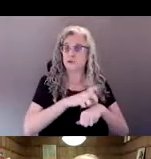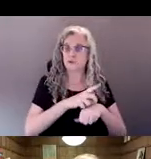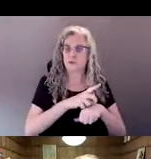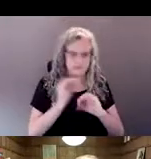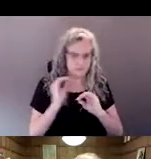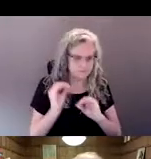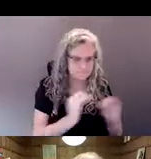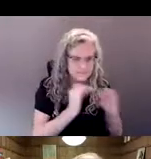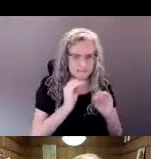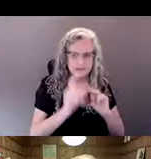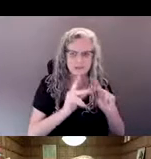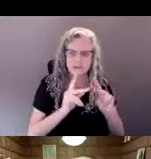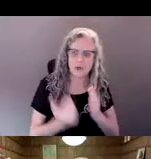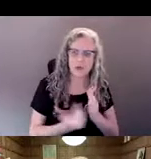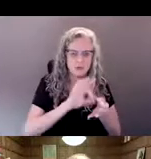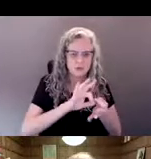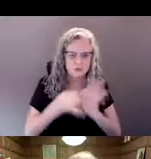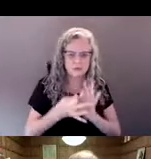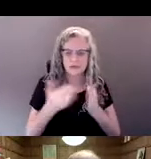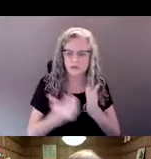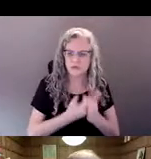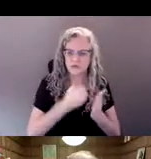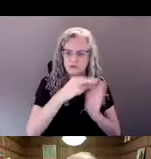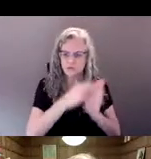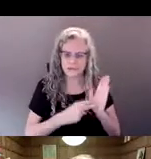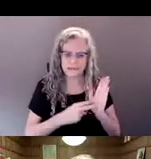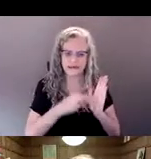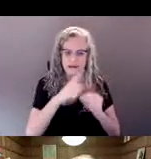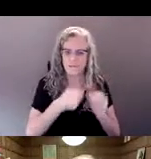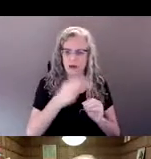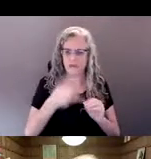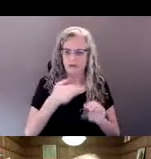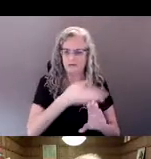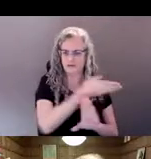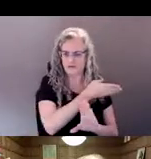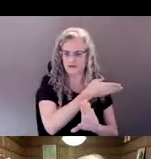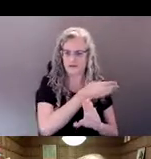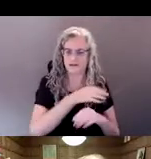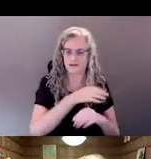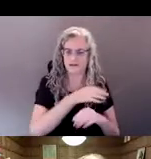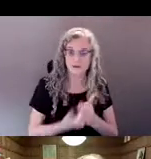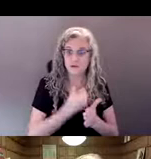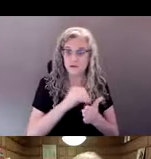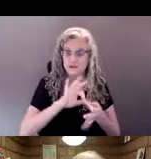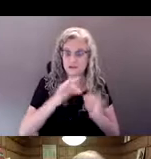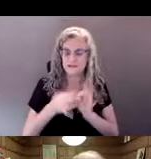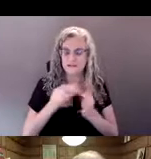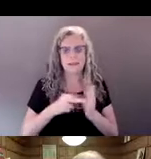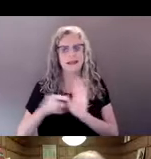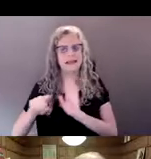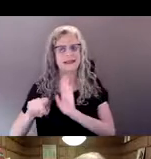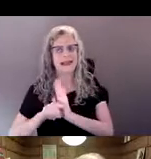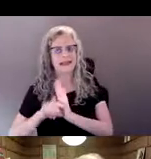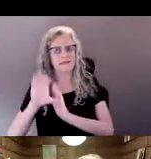way of reading, a new way of making sense of the old. And that often meant projecting negative attributes